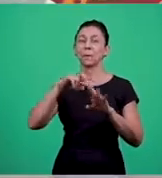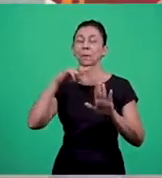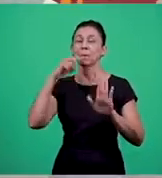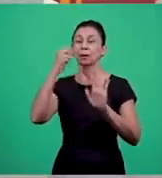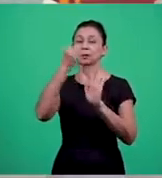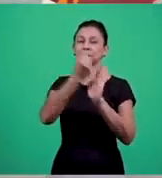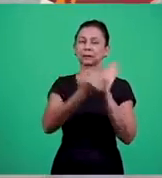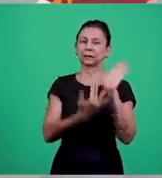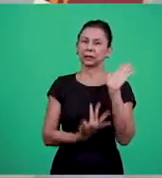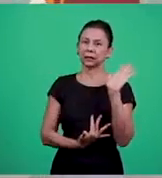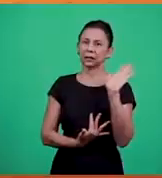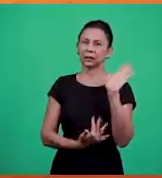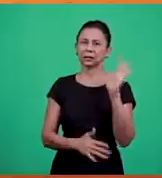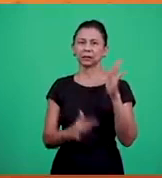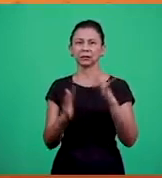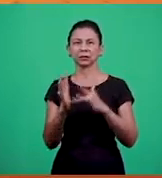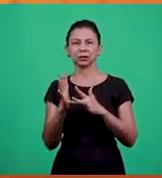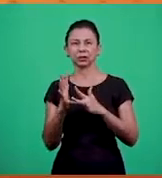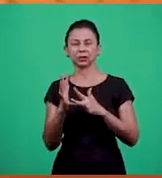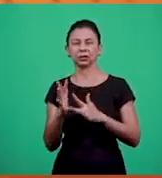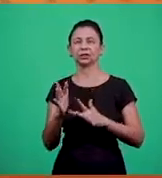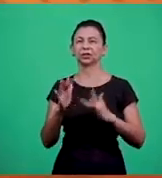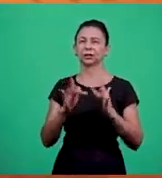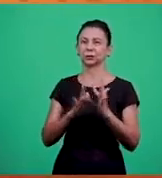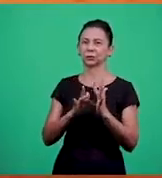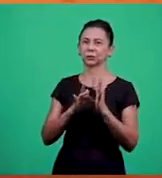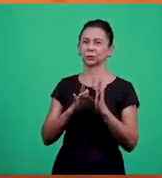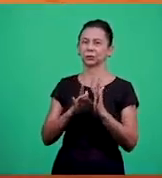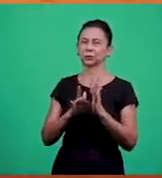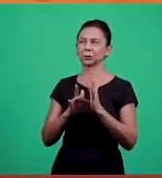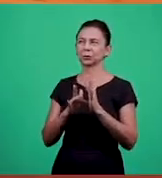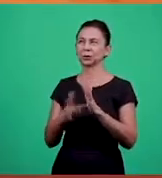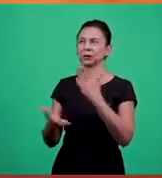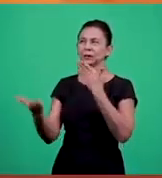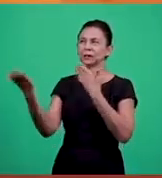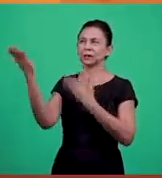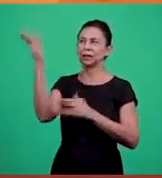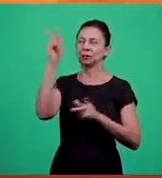I plead to you, my Lord, by the blood of Jesus,